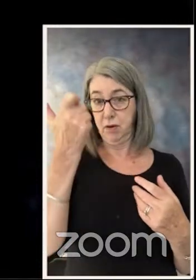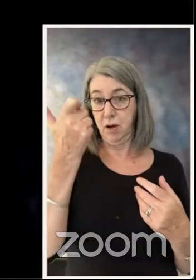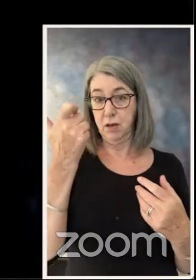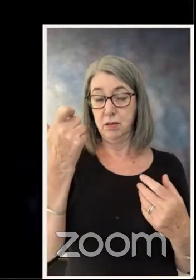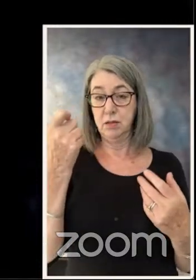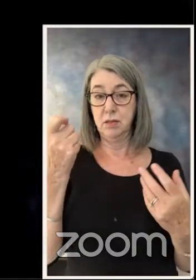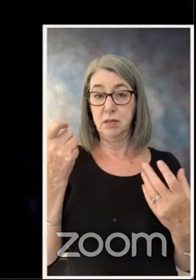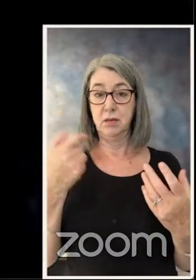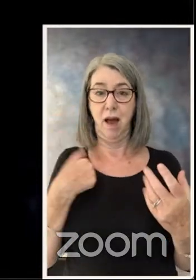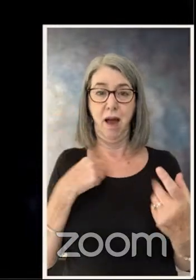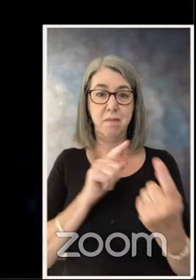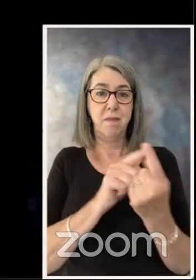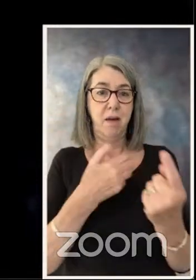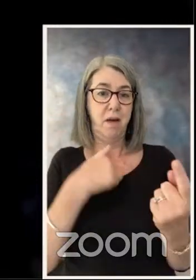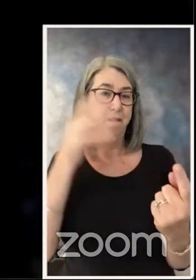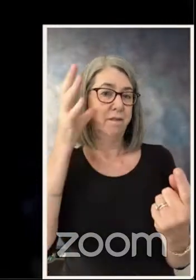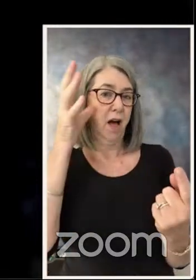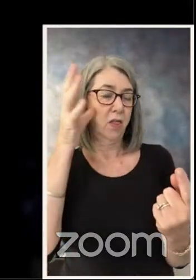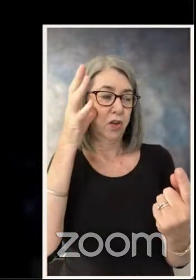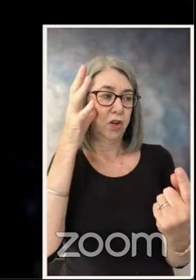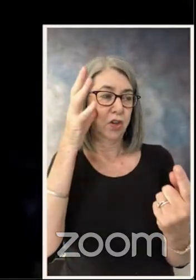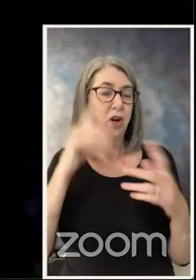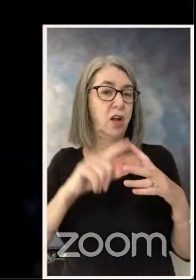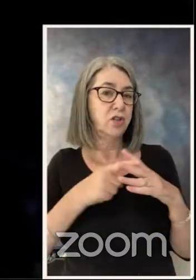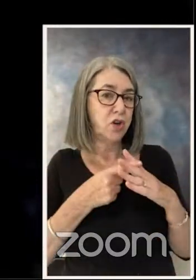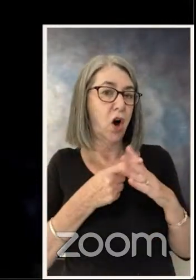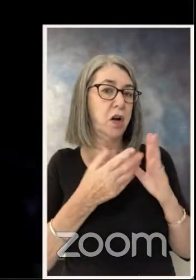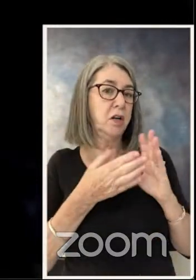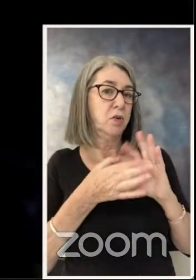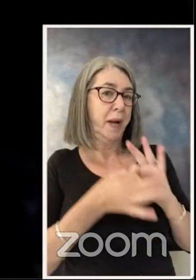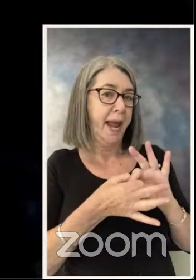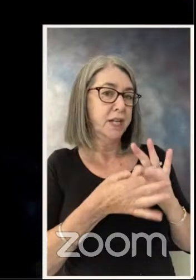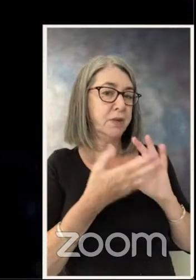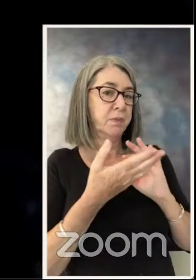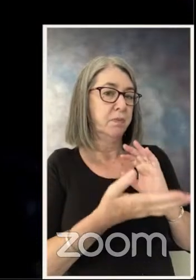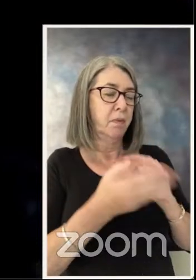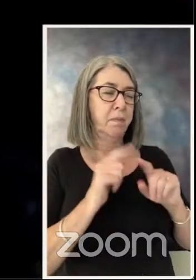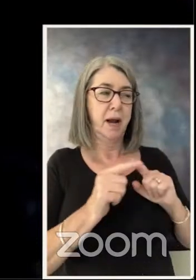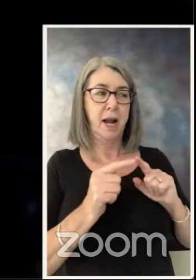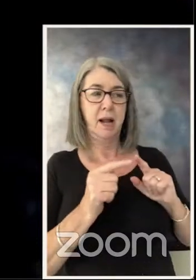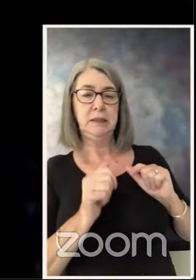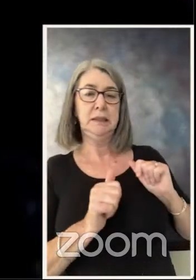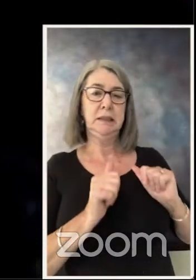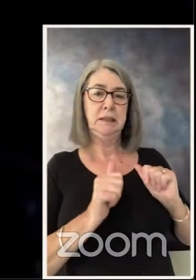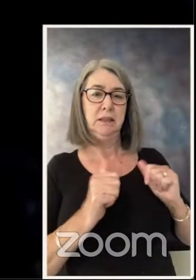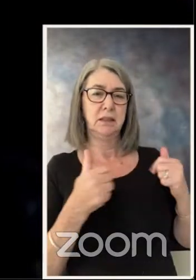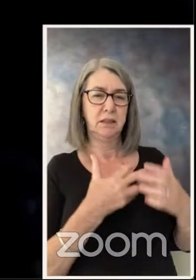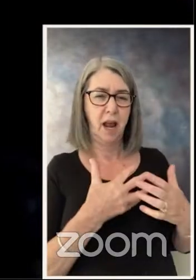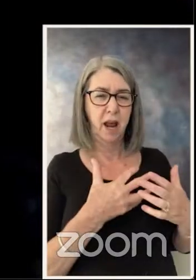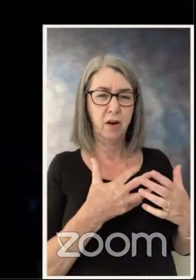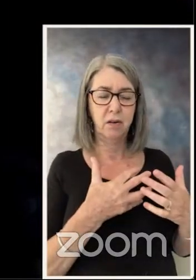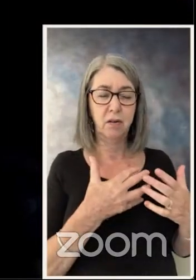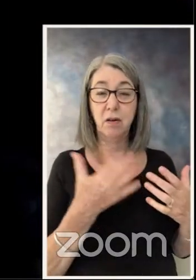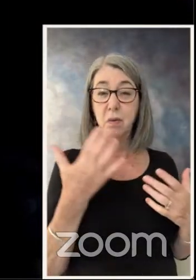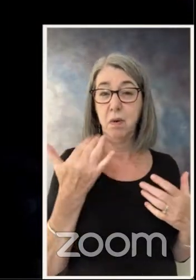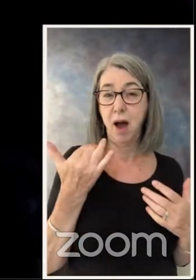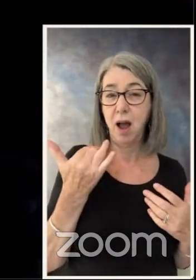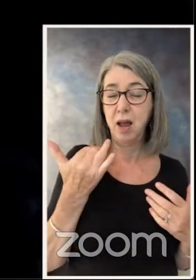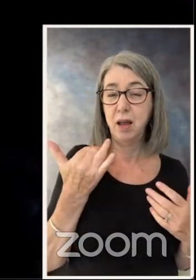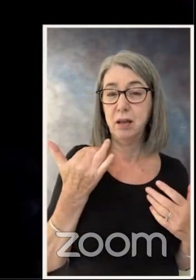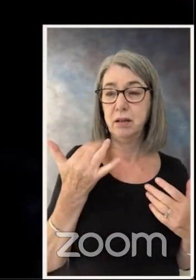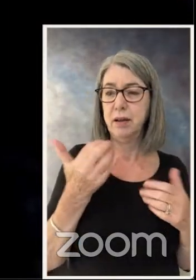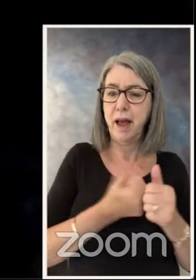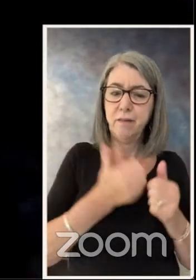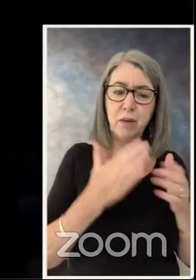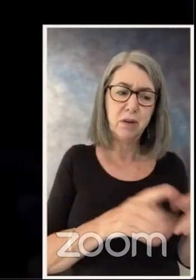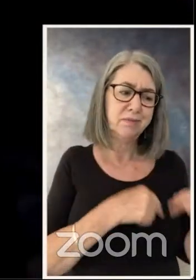because I met my father and I started building a relationship with him, but I was kind of like scared because